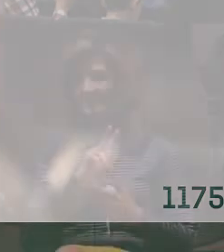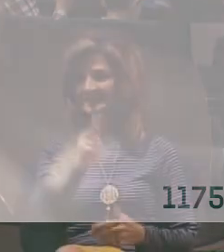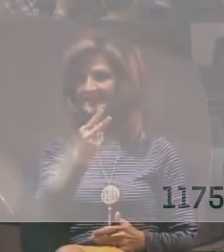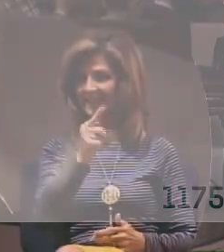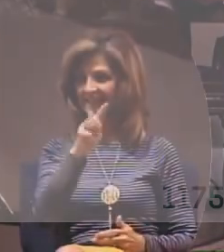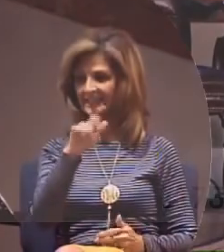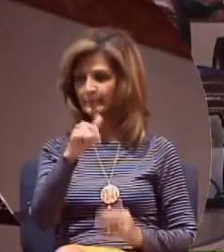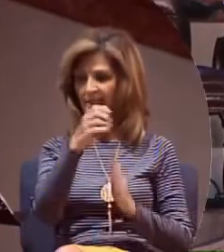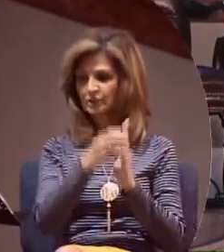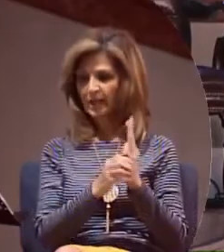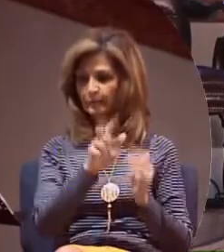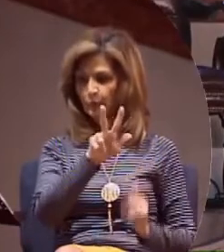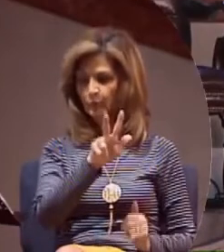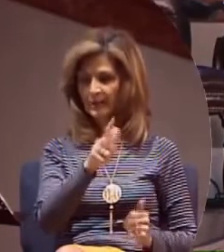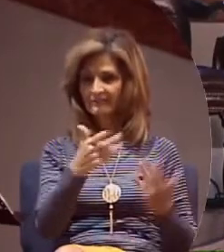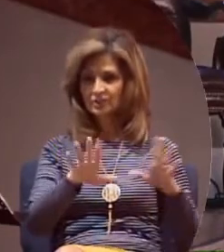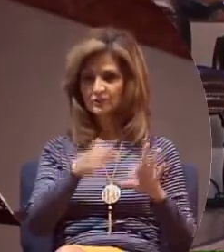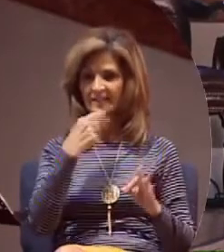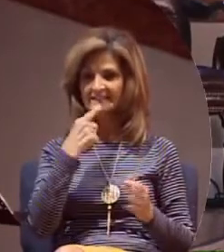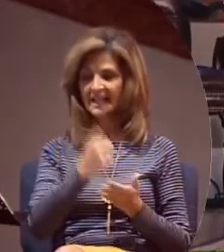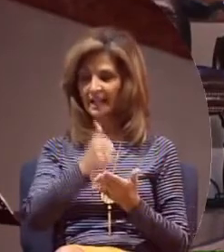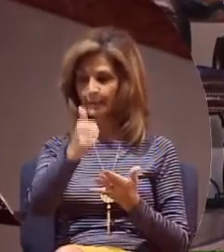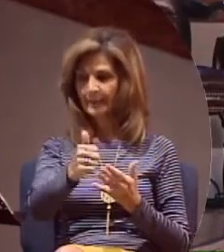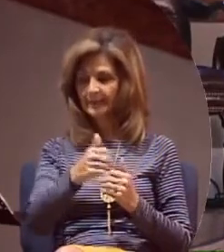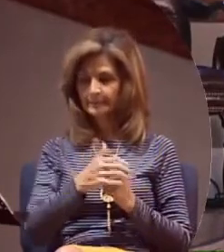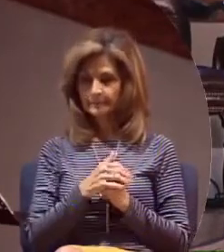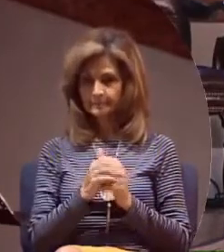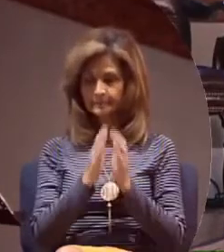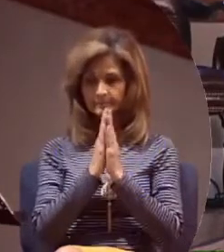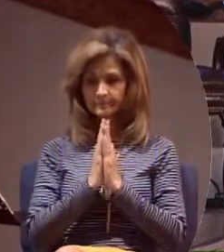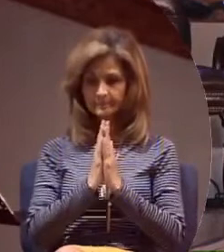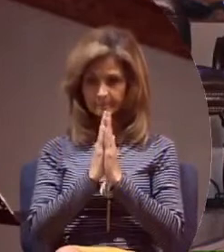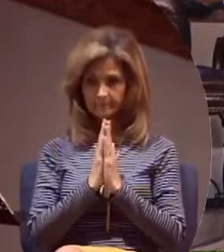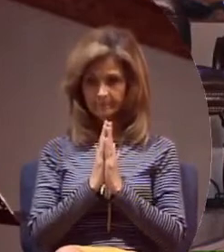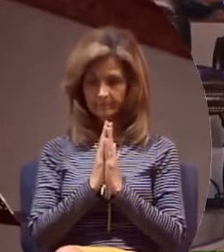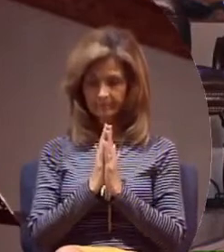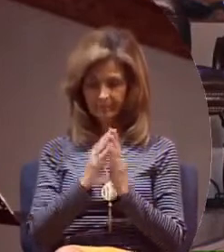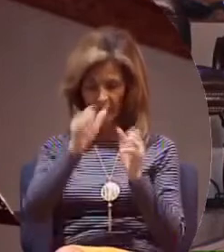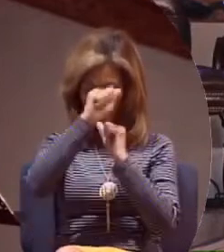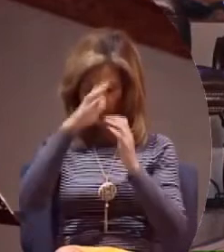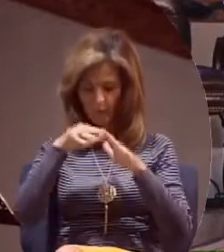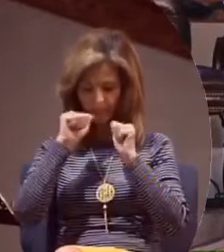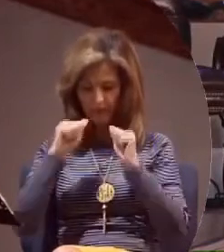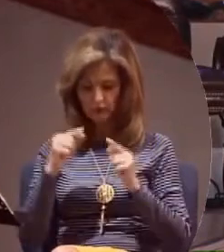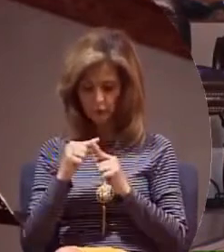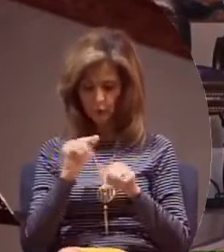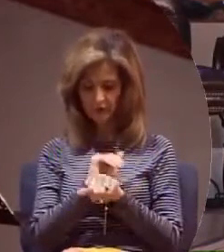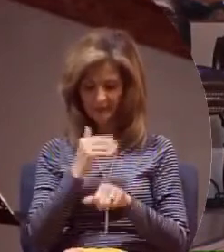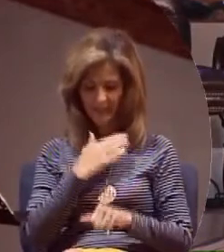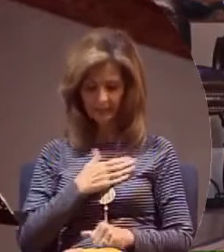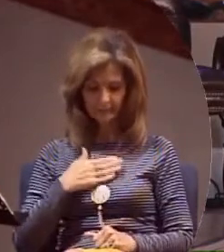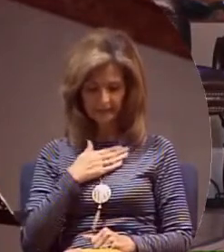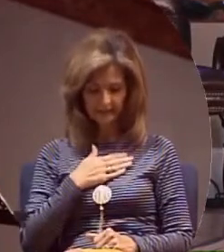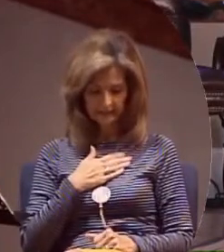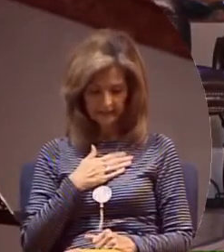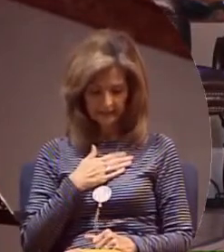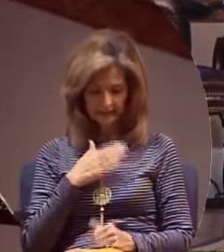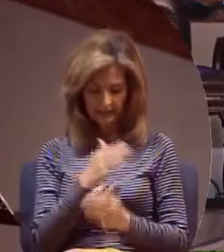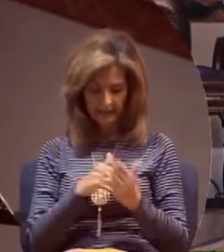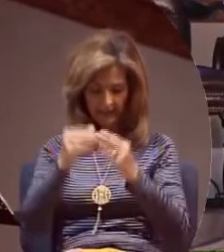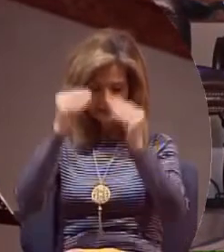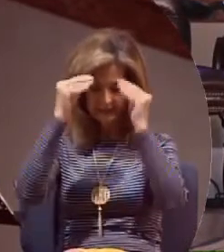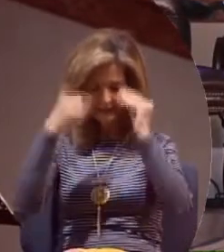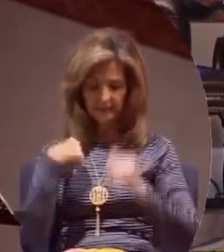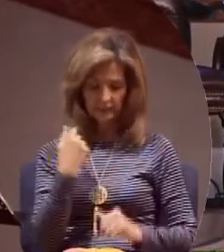2 Timothy chapter 3, if you're there, would you say amen? Well, let's have prayer. We'll jump into this. Father, bless your word tonight, please. And again, teach